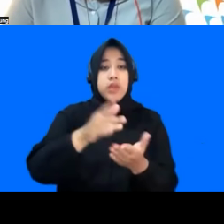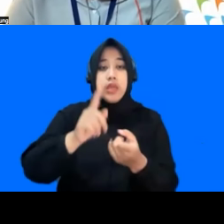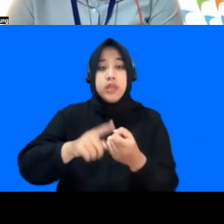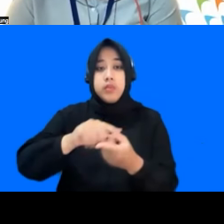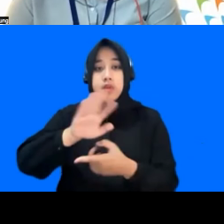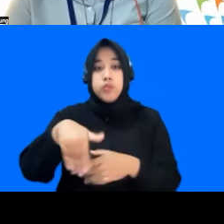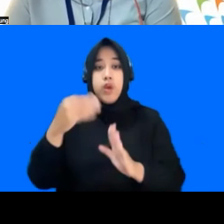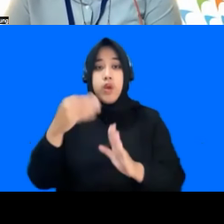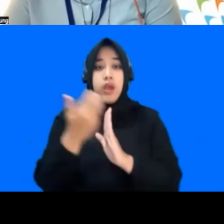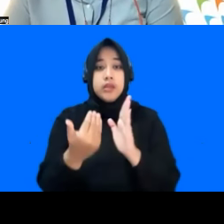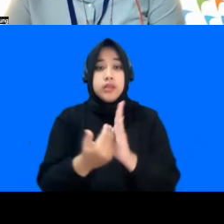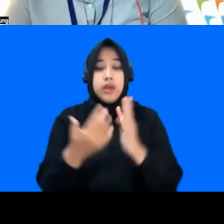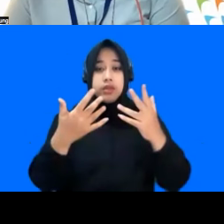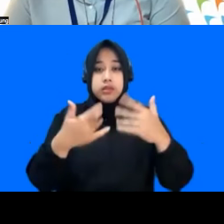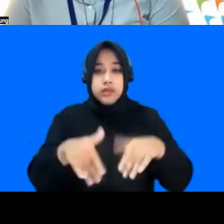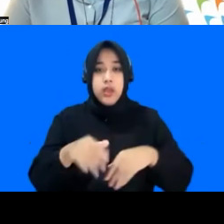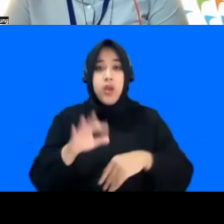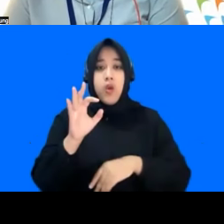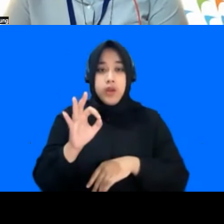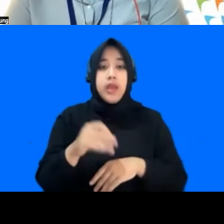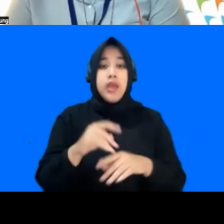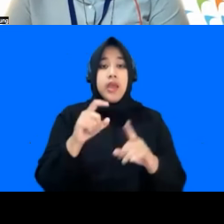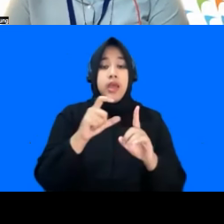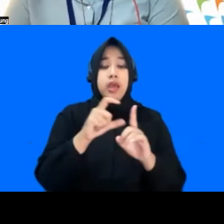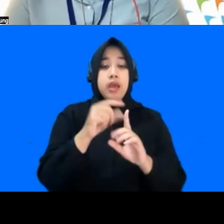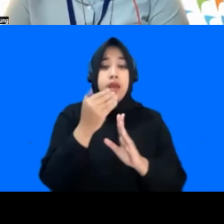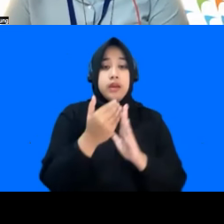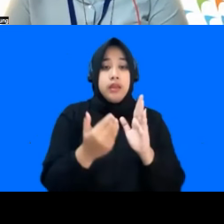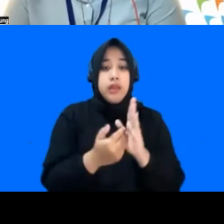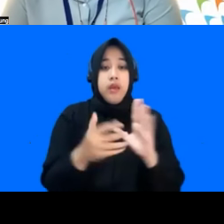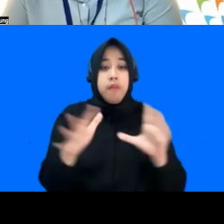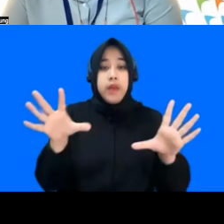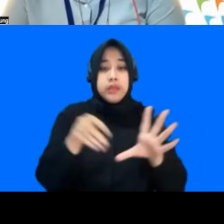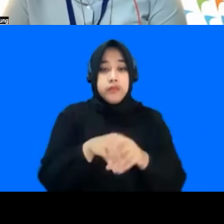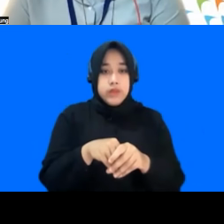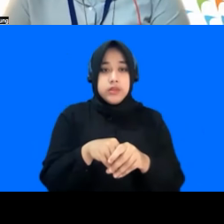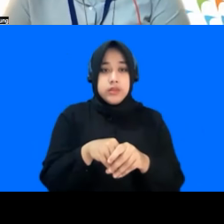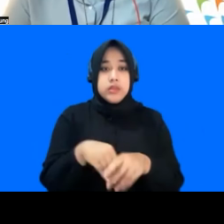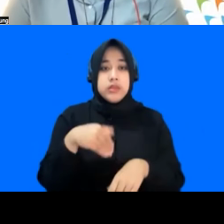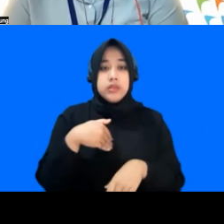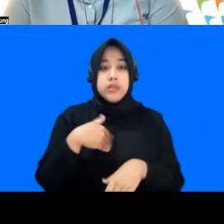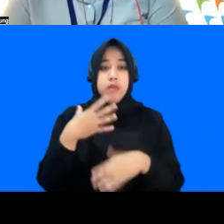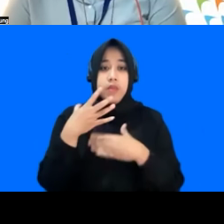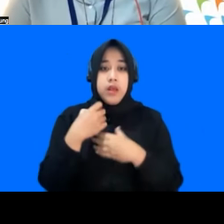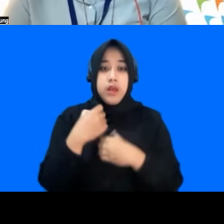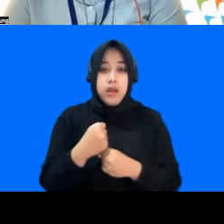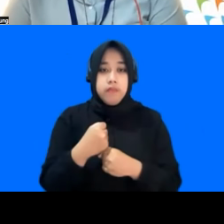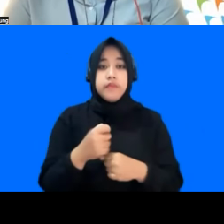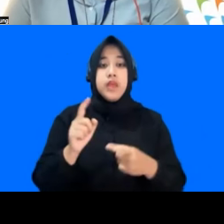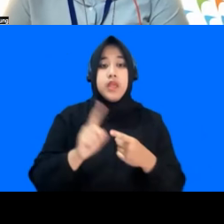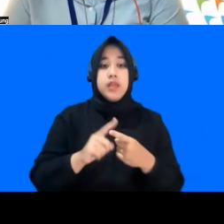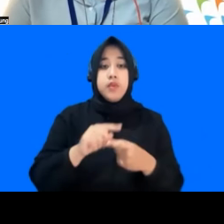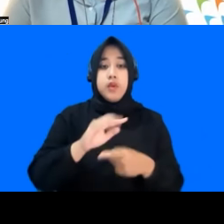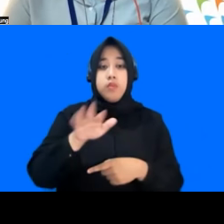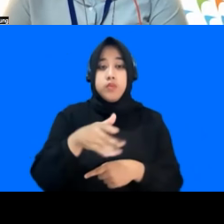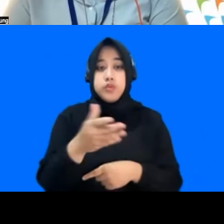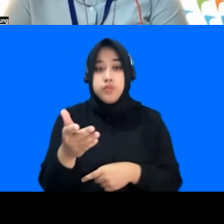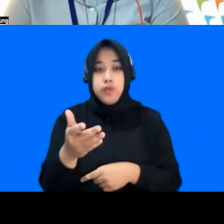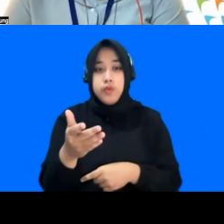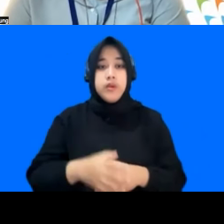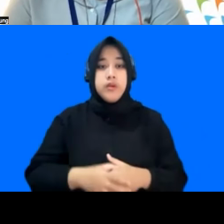yes. Please also be engaged for the upcoming e-learning module on the inclusive cities that is built on